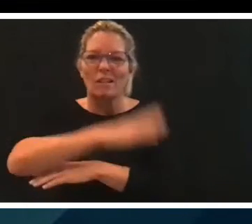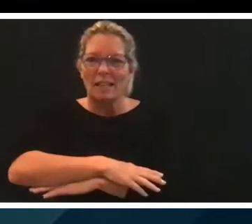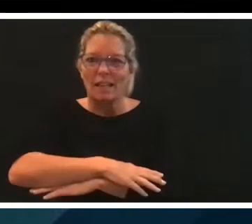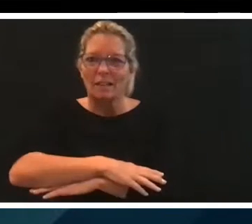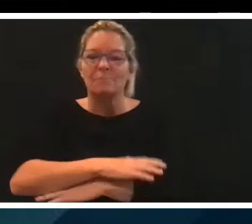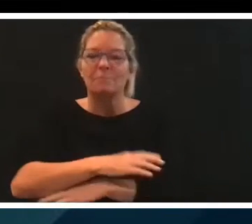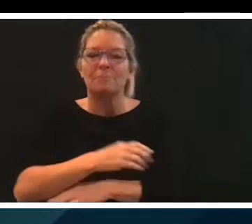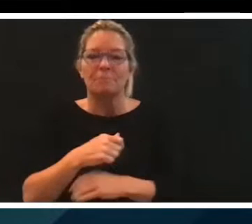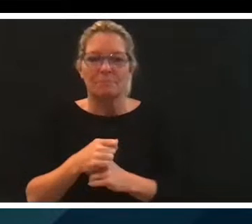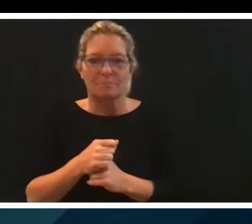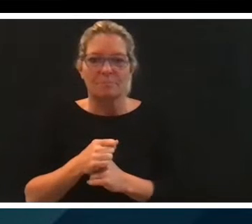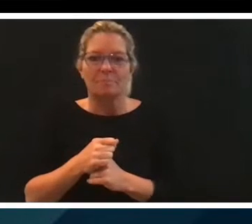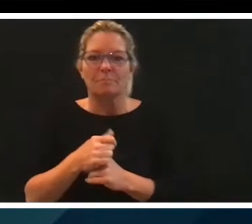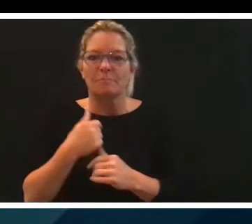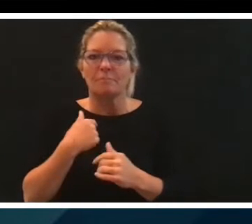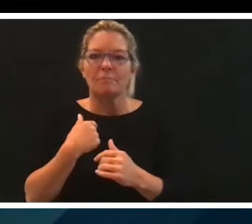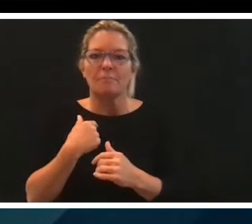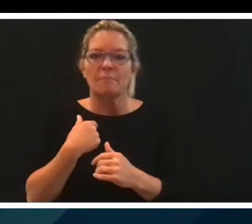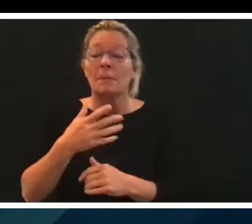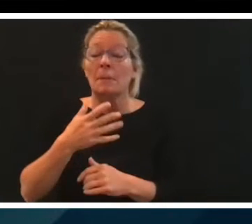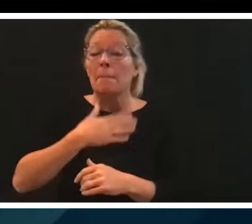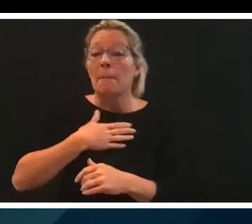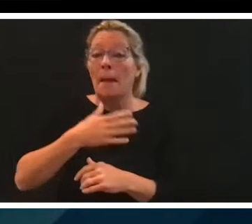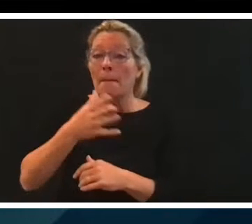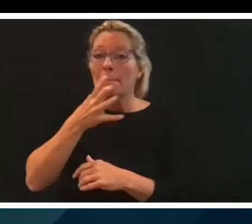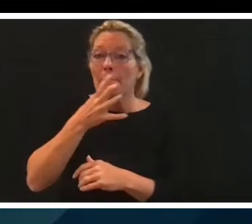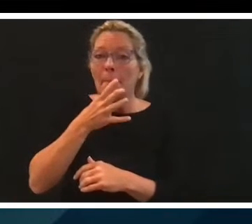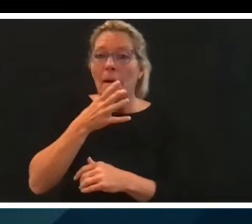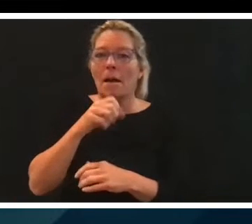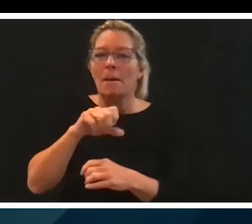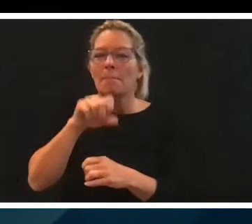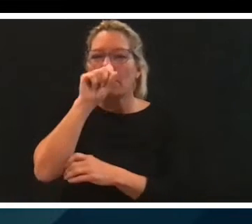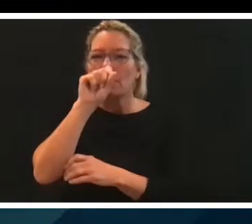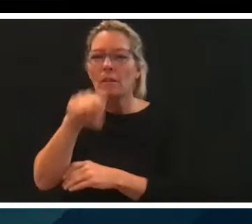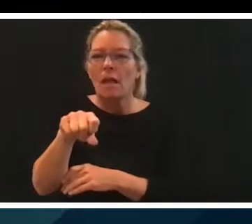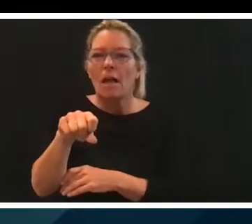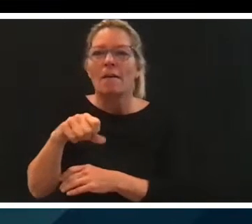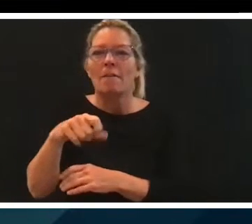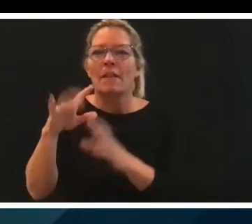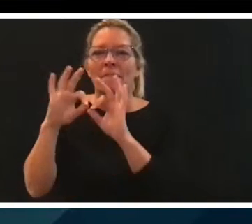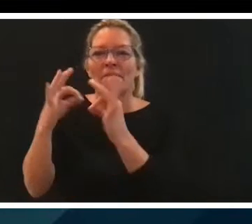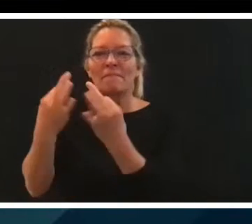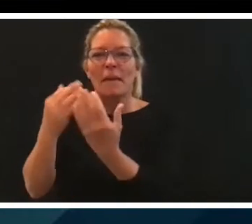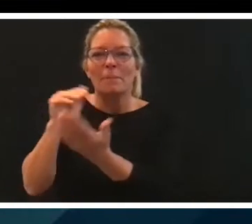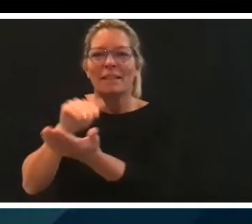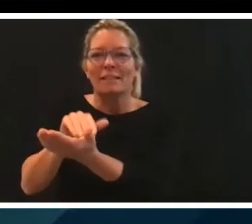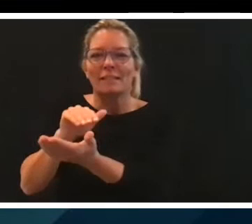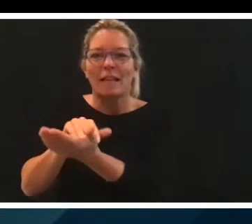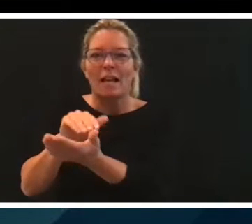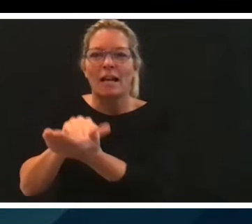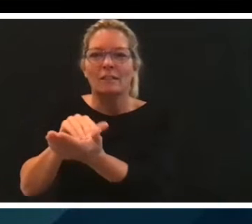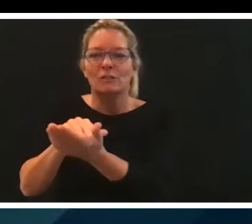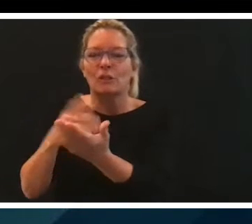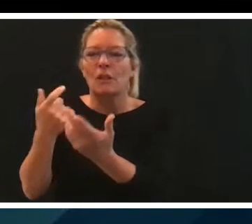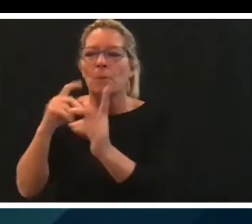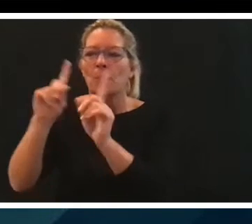mom loved this Family Doctor, one of those old style Family Doctors where they smoke in the room with